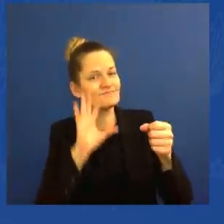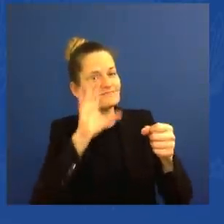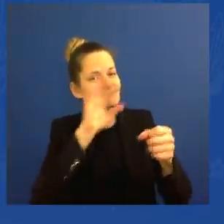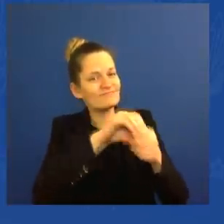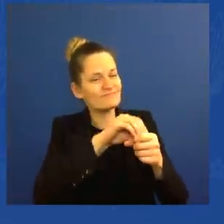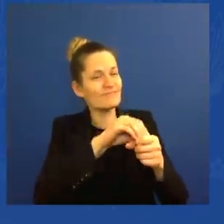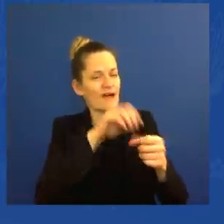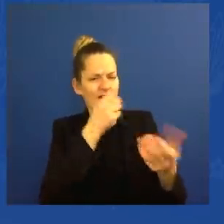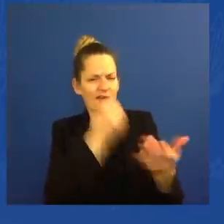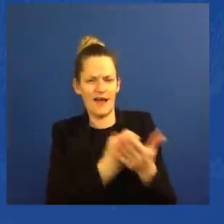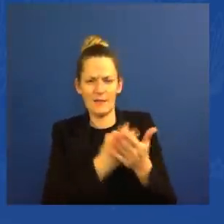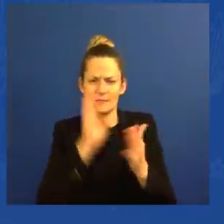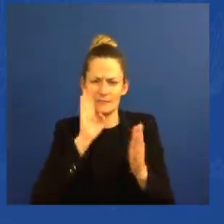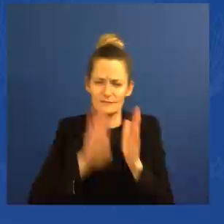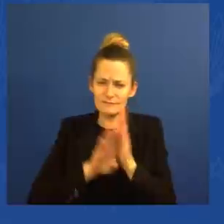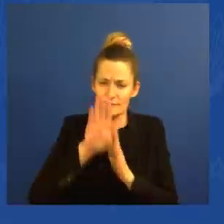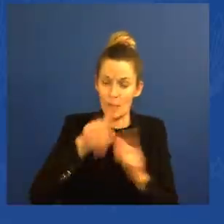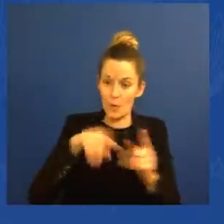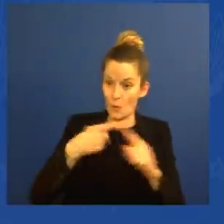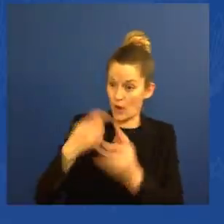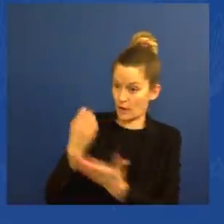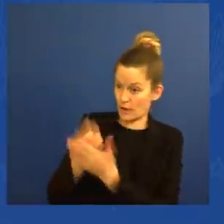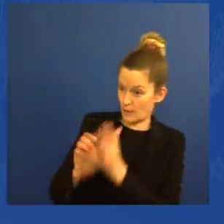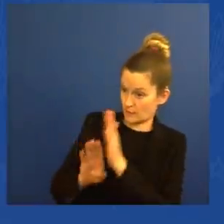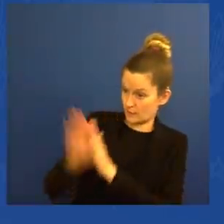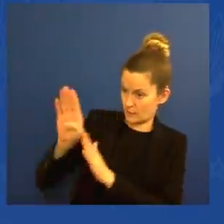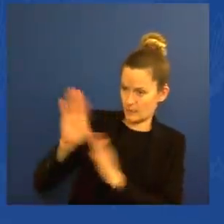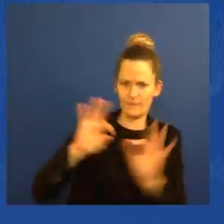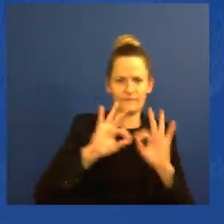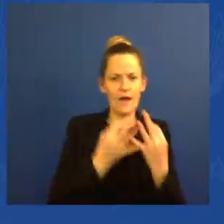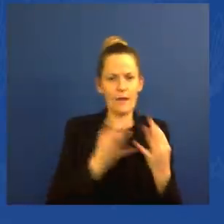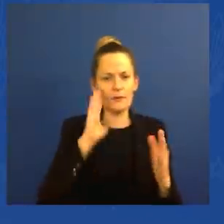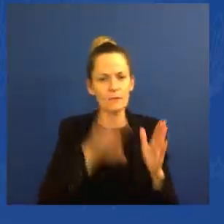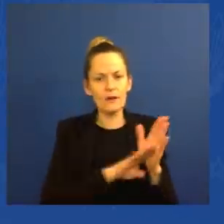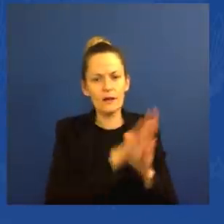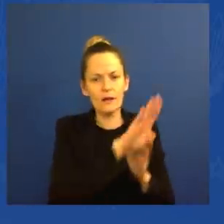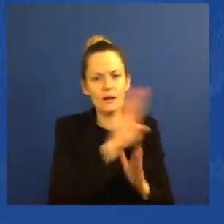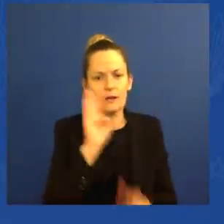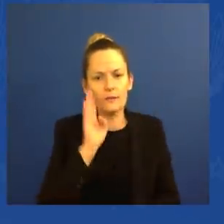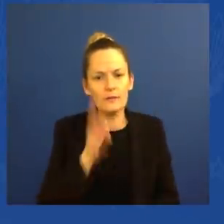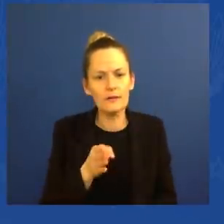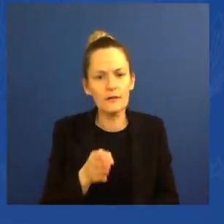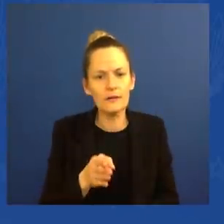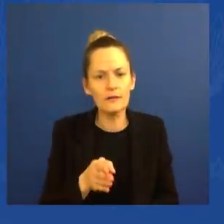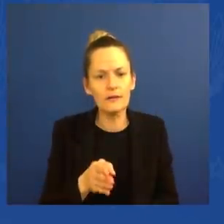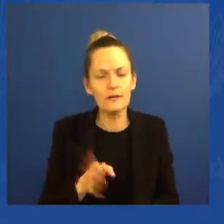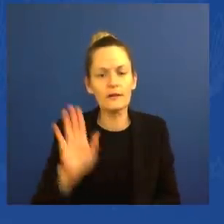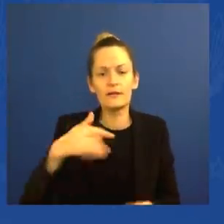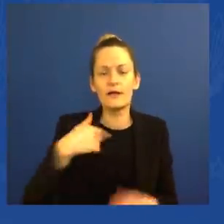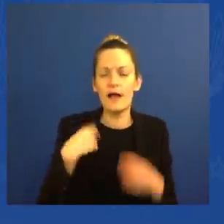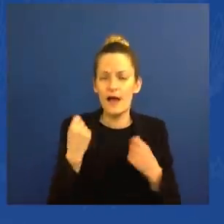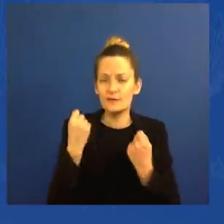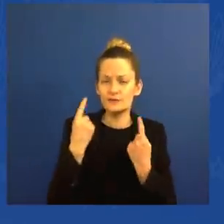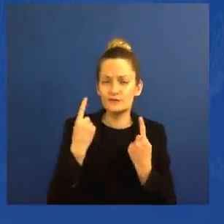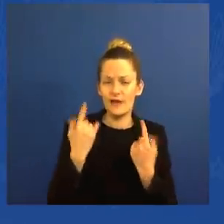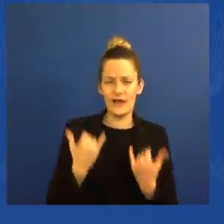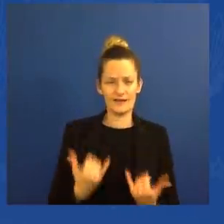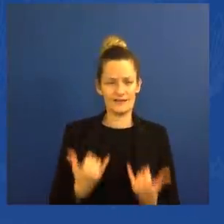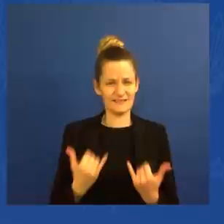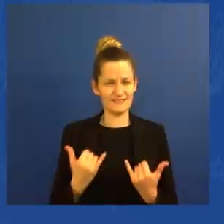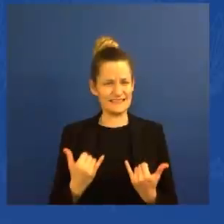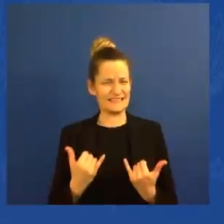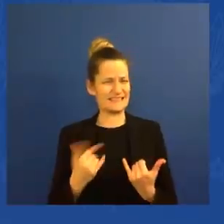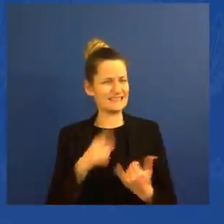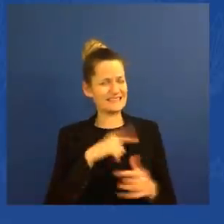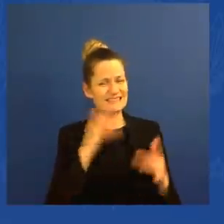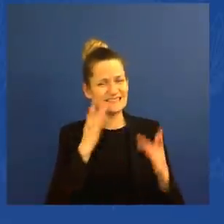made, we know that families are still struggling with higher prices. I grew up in a family where when the price of gas went up at the